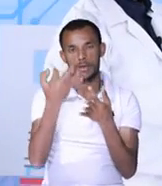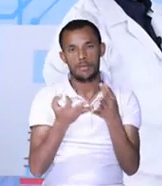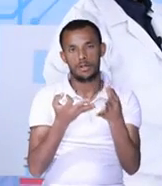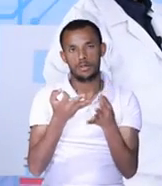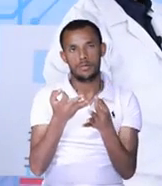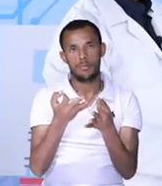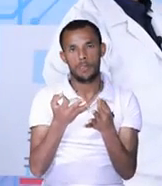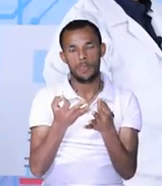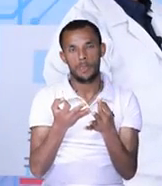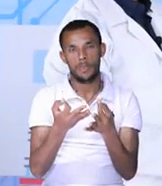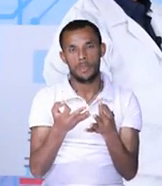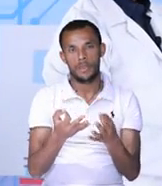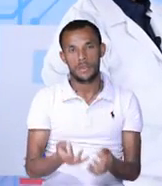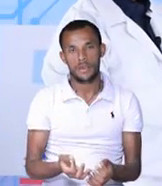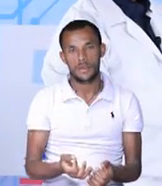expression